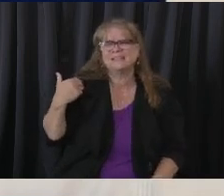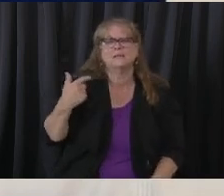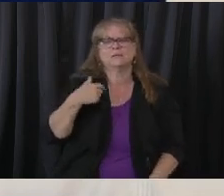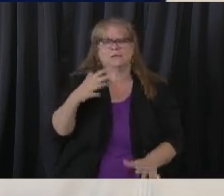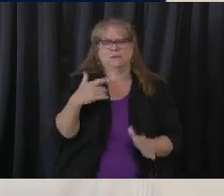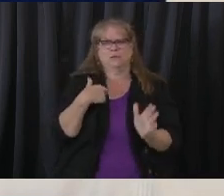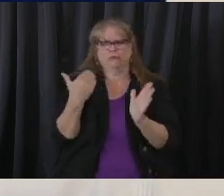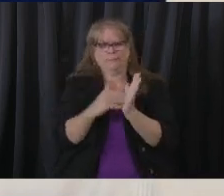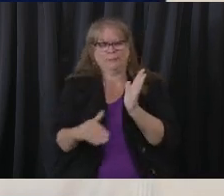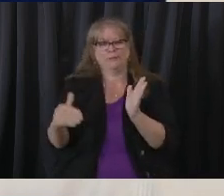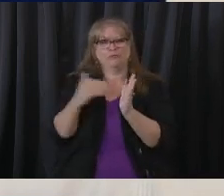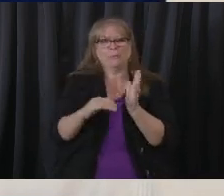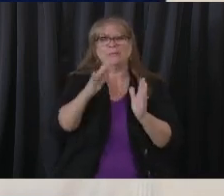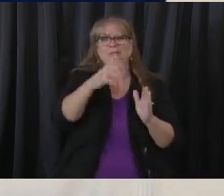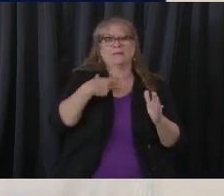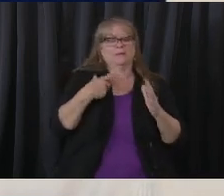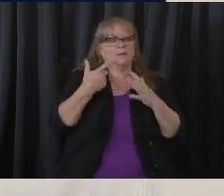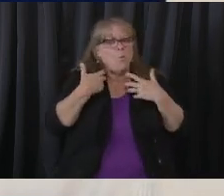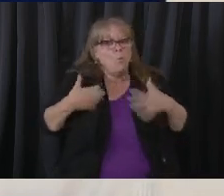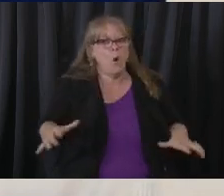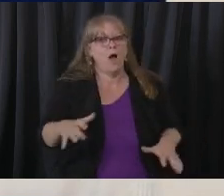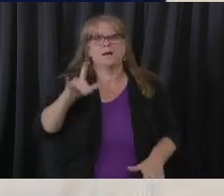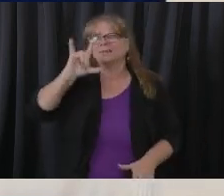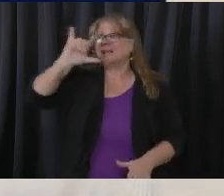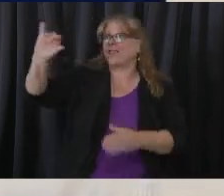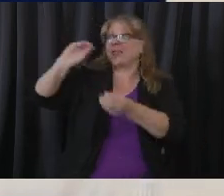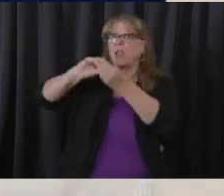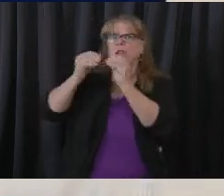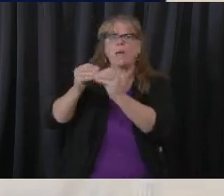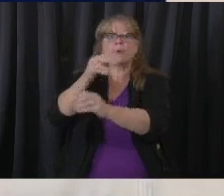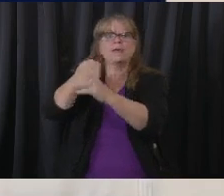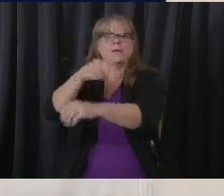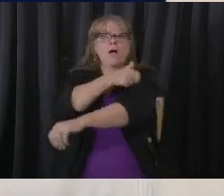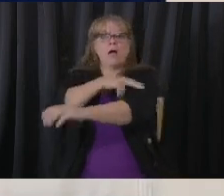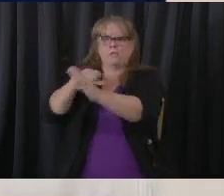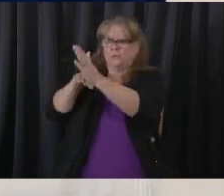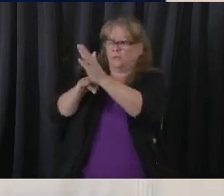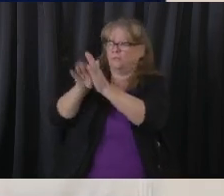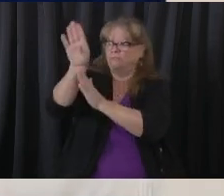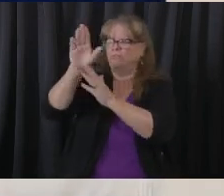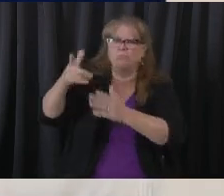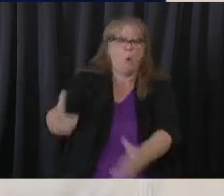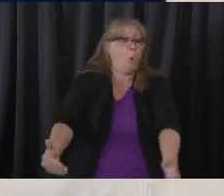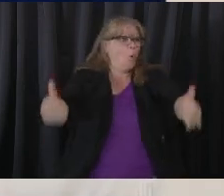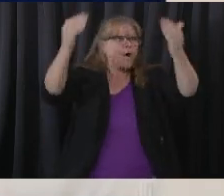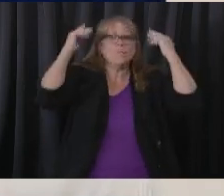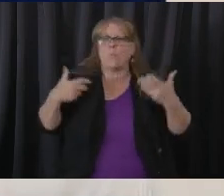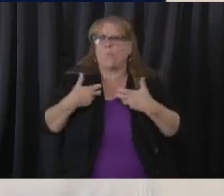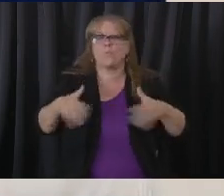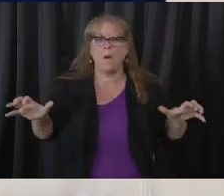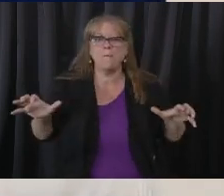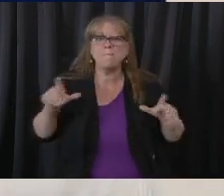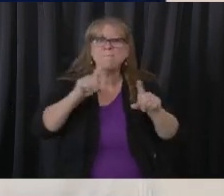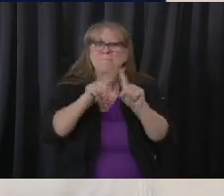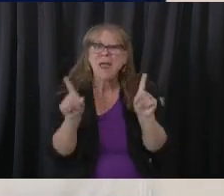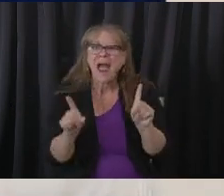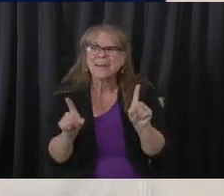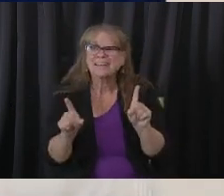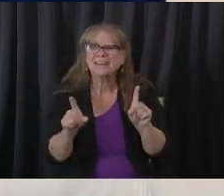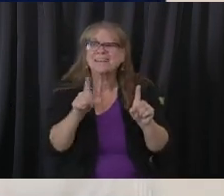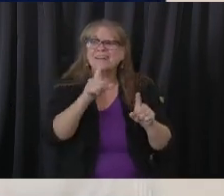alarming to me is we have 246 people hospitalized. Now, that number isn't alarming. It's well within